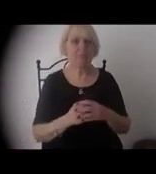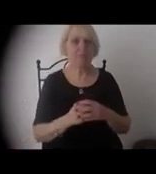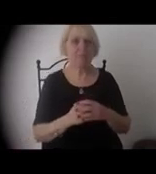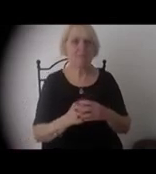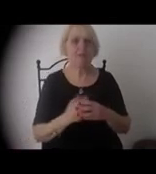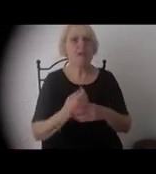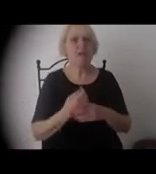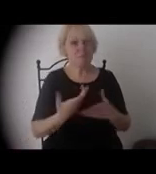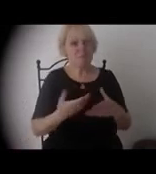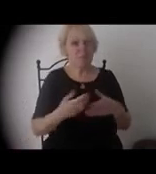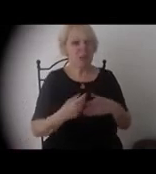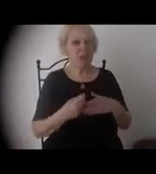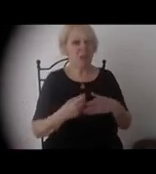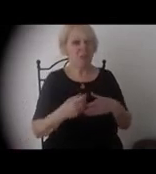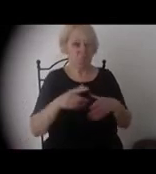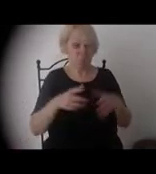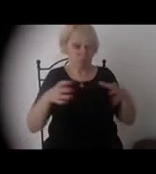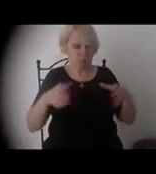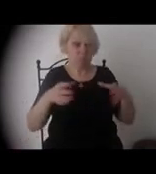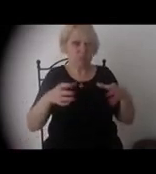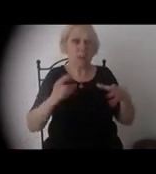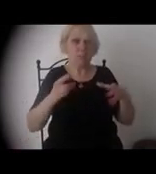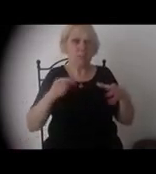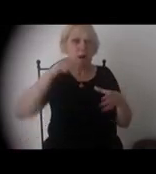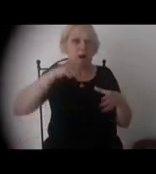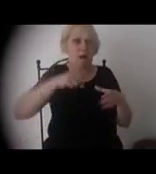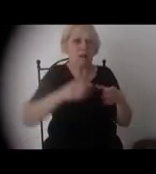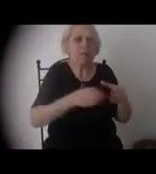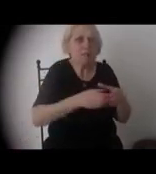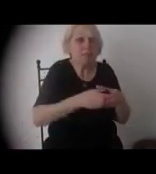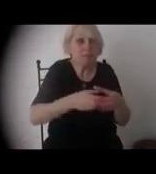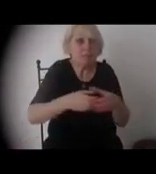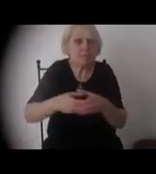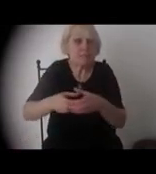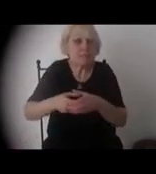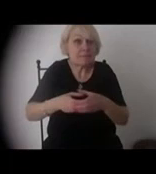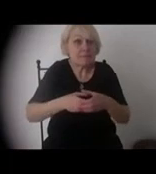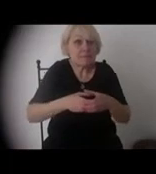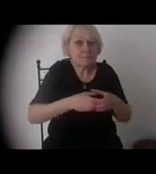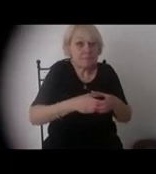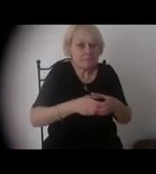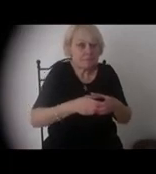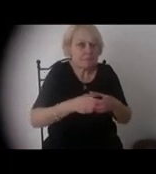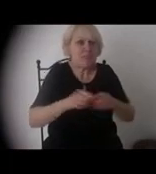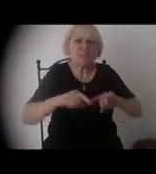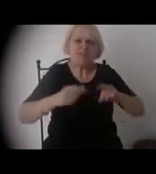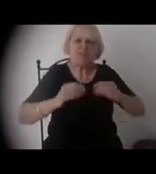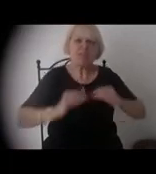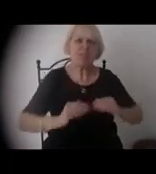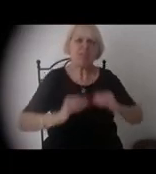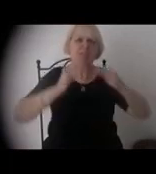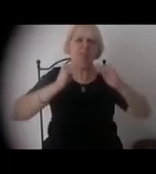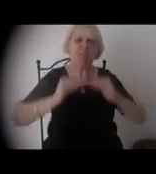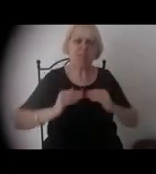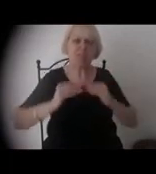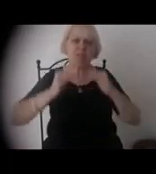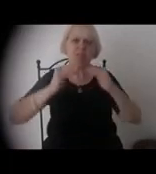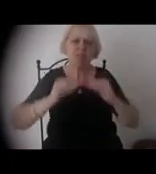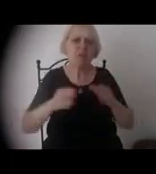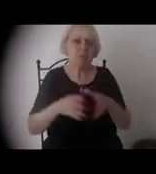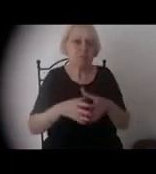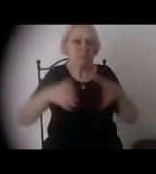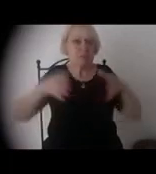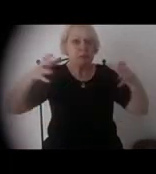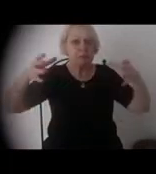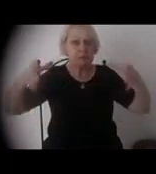of teams which cater to different types and different levels of need. So the biggest team is a